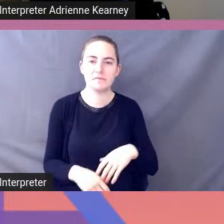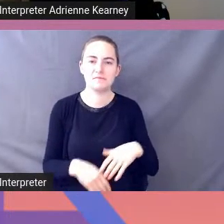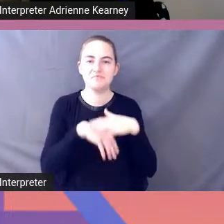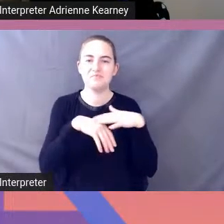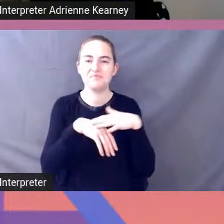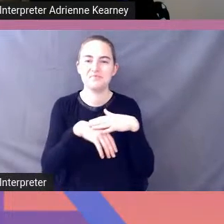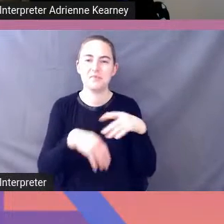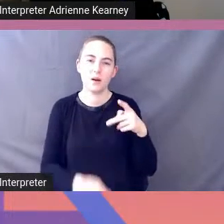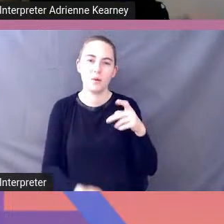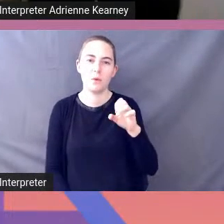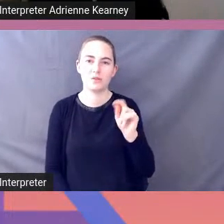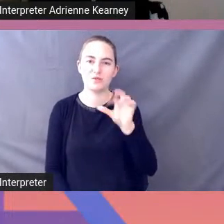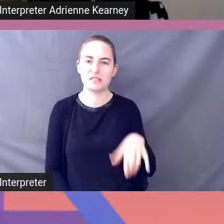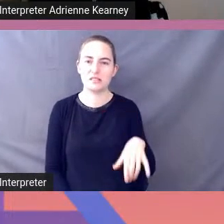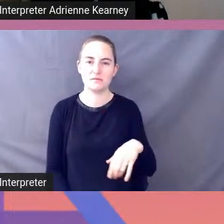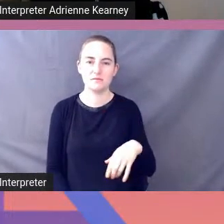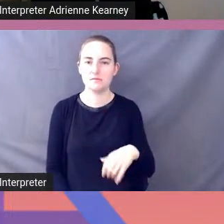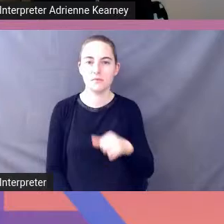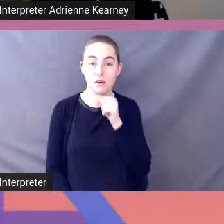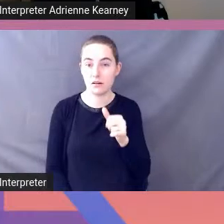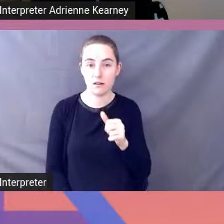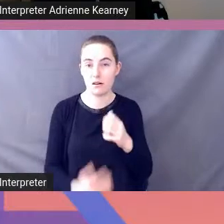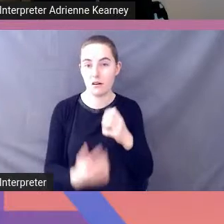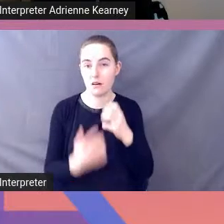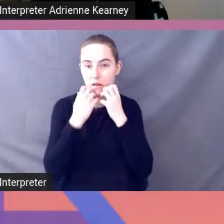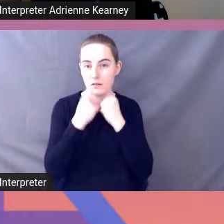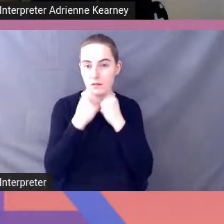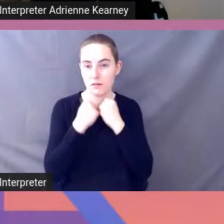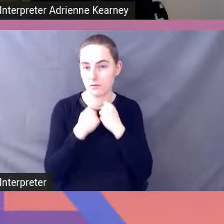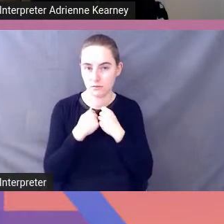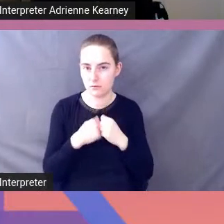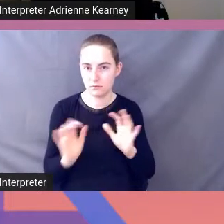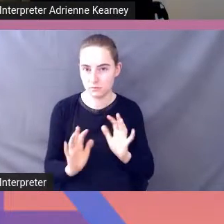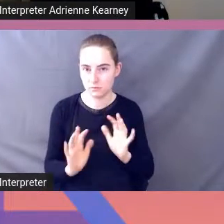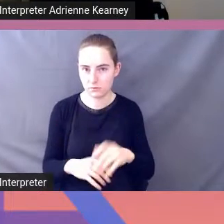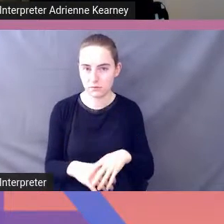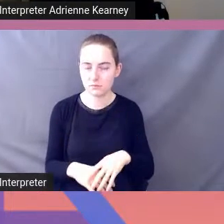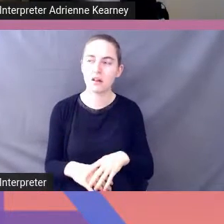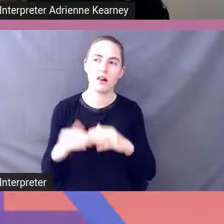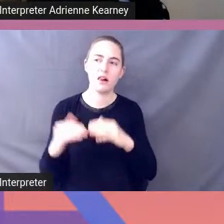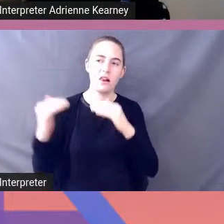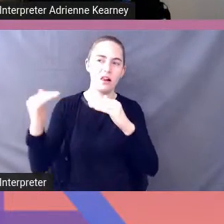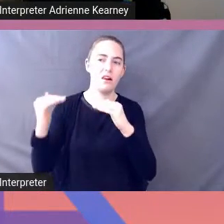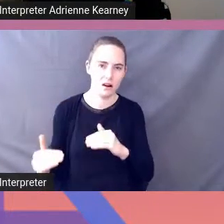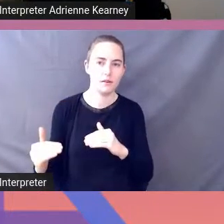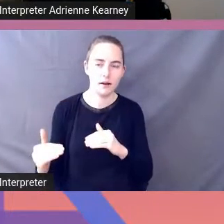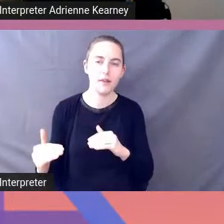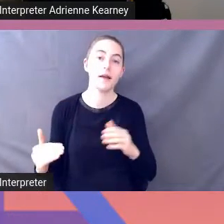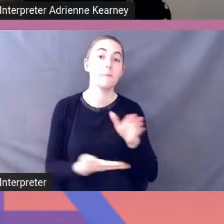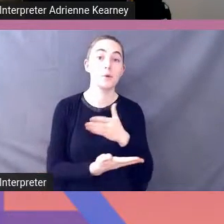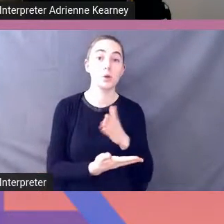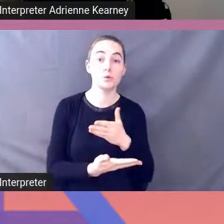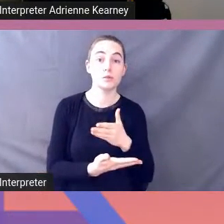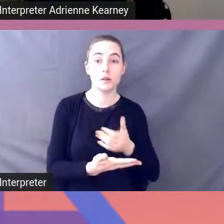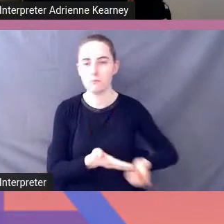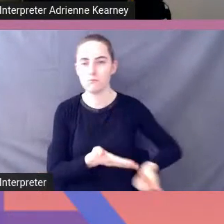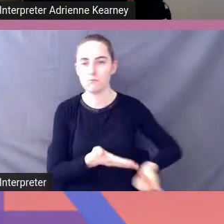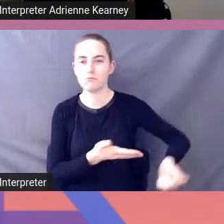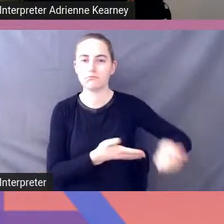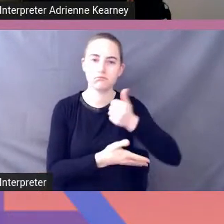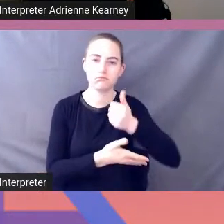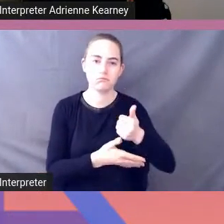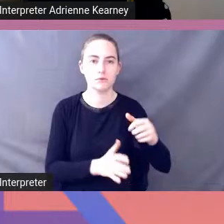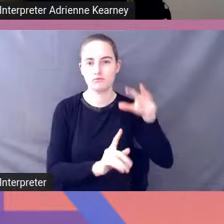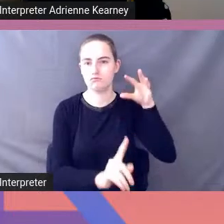where I certainly didn't feel valued. That sometimes people don't value poetry per se, you know. But overall, I do love